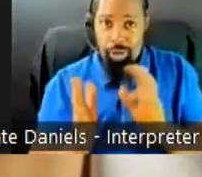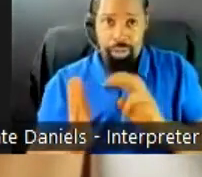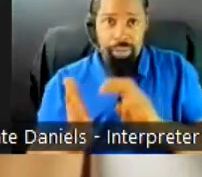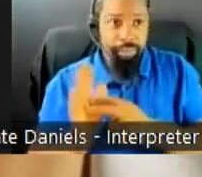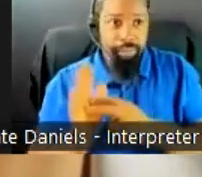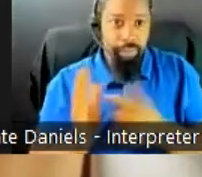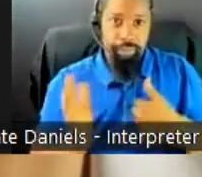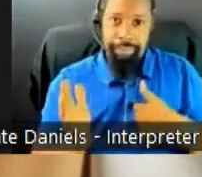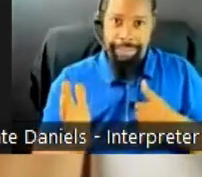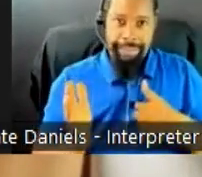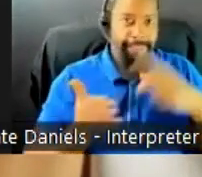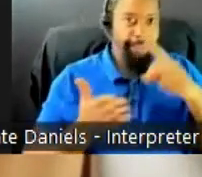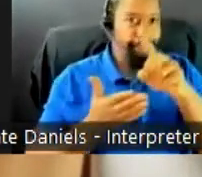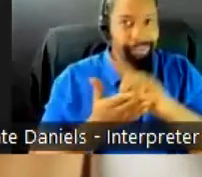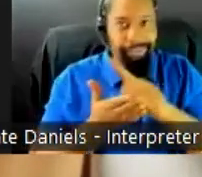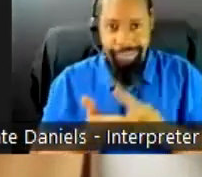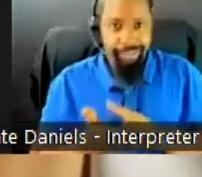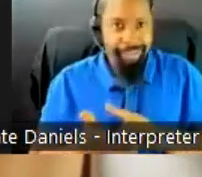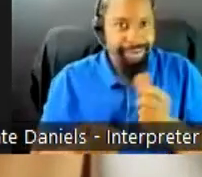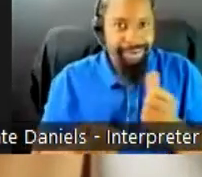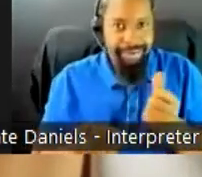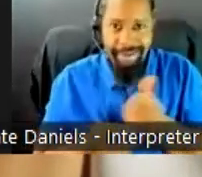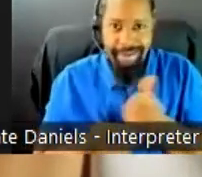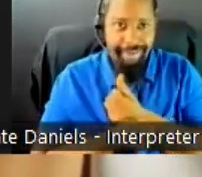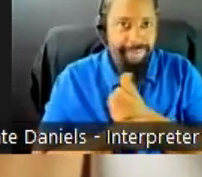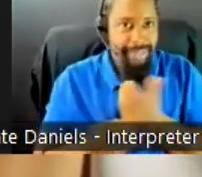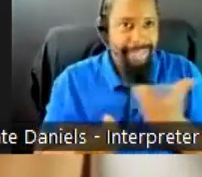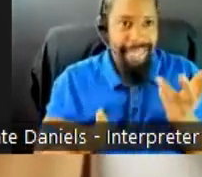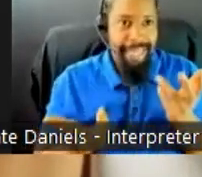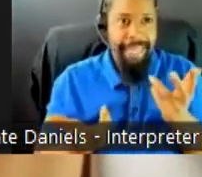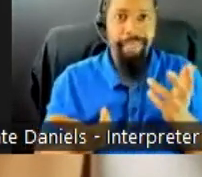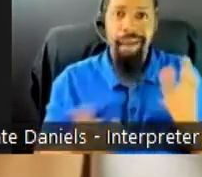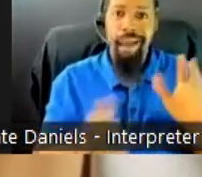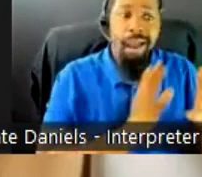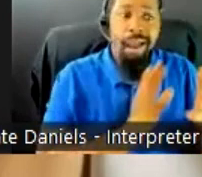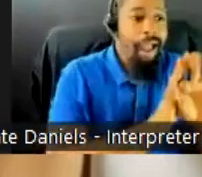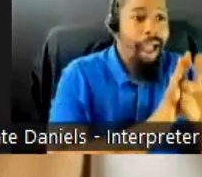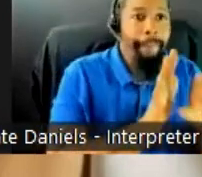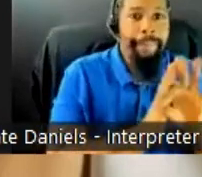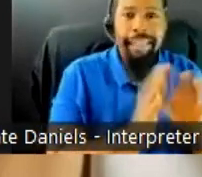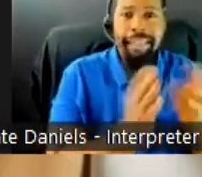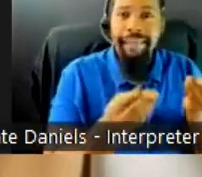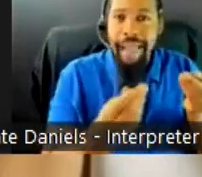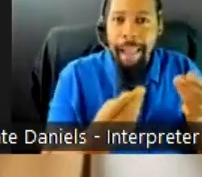design everything from choosing the fabrics to